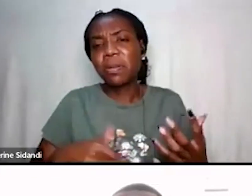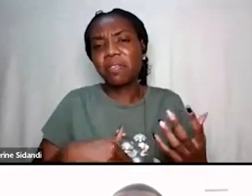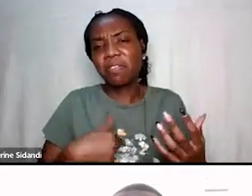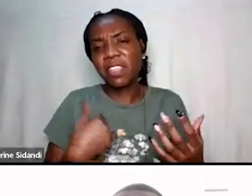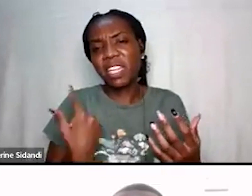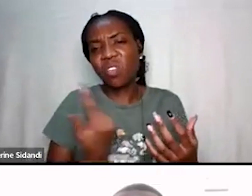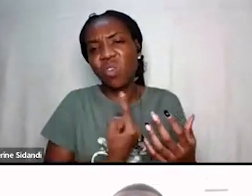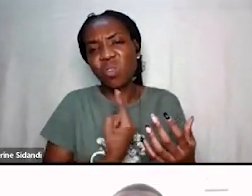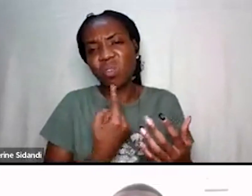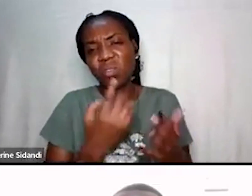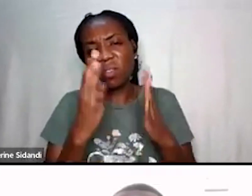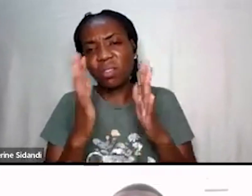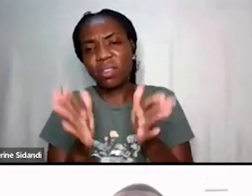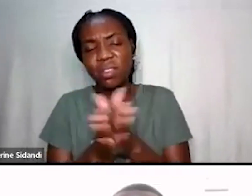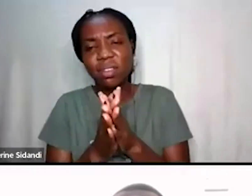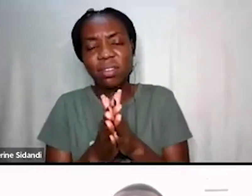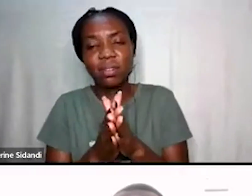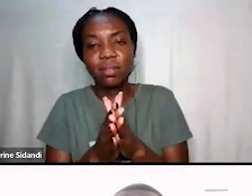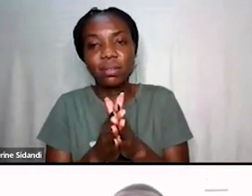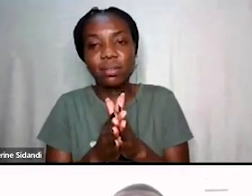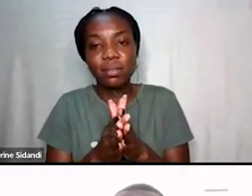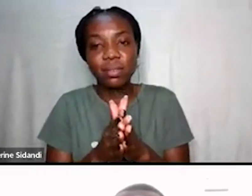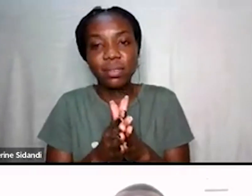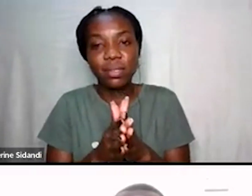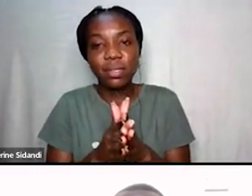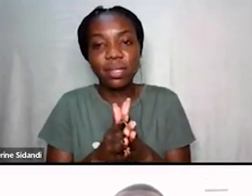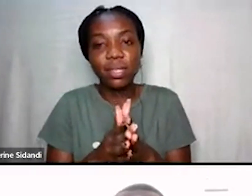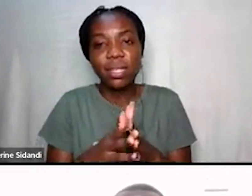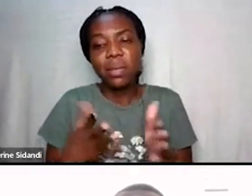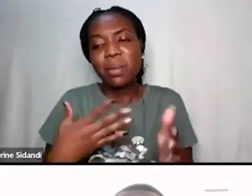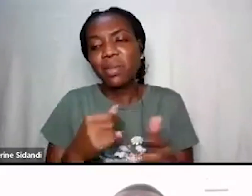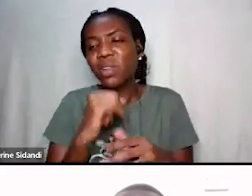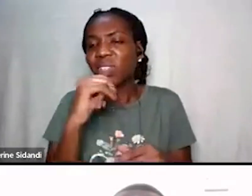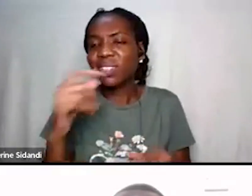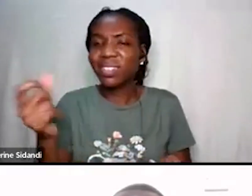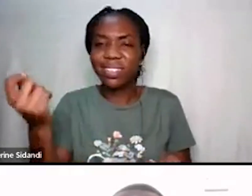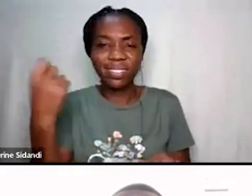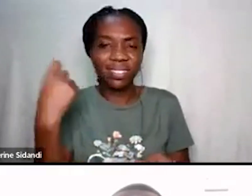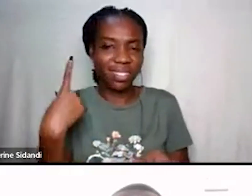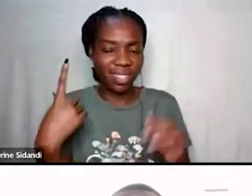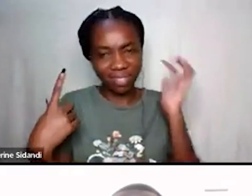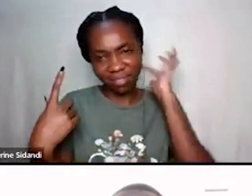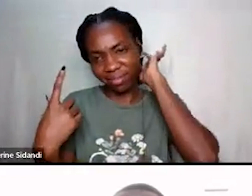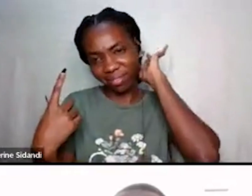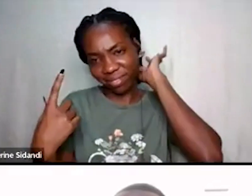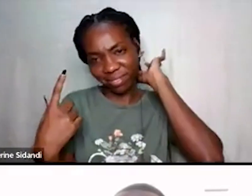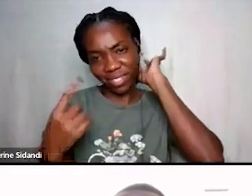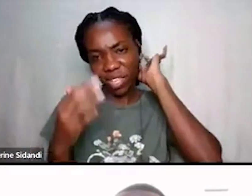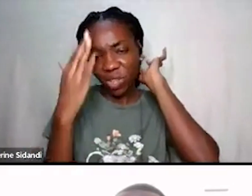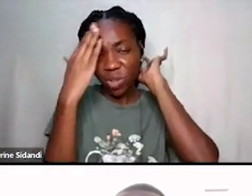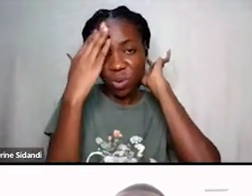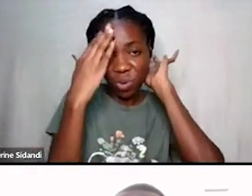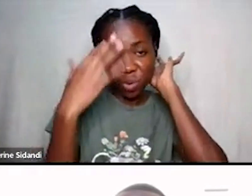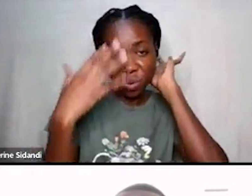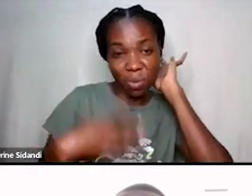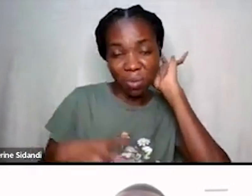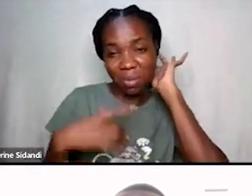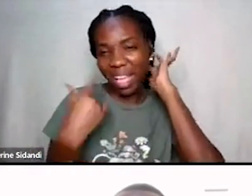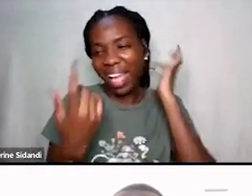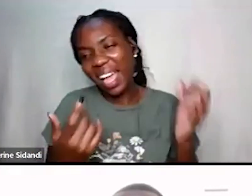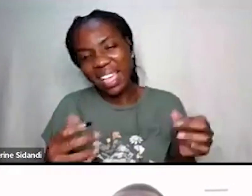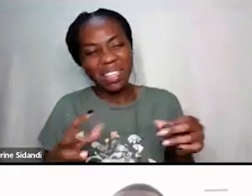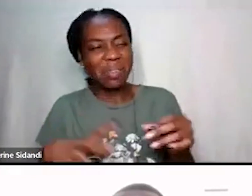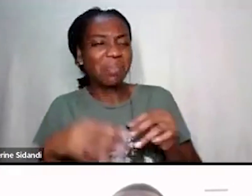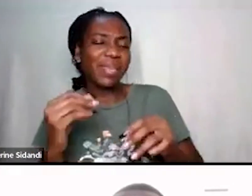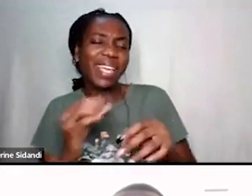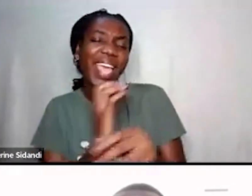tells me because she's also an introvert. I never used to understand. Mommy, I feel people are taking away a lot of my